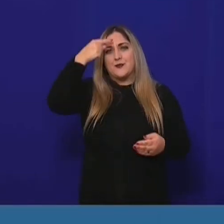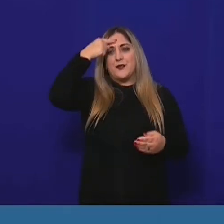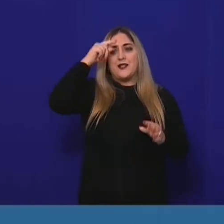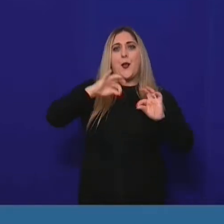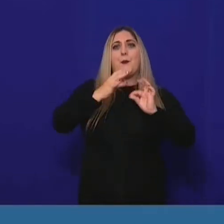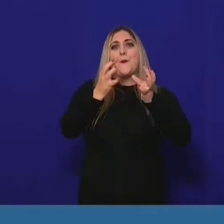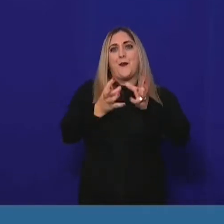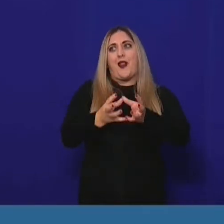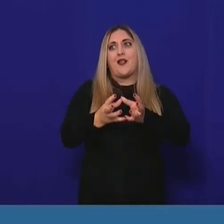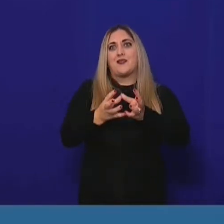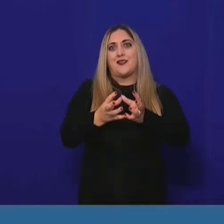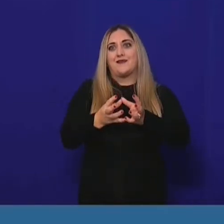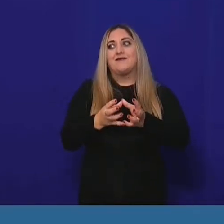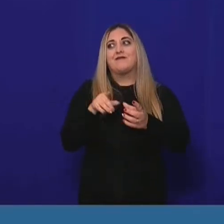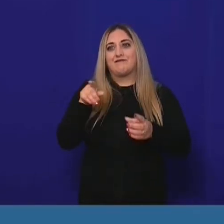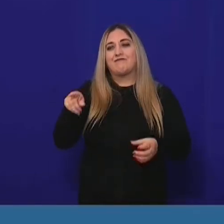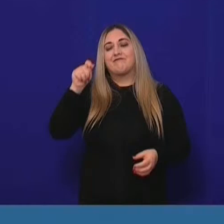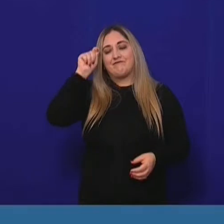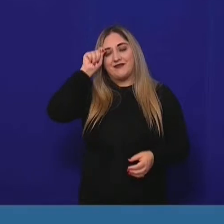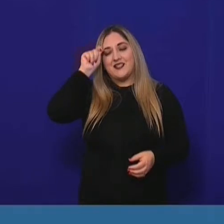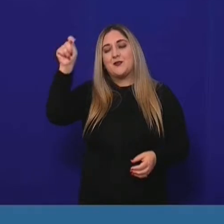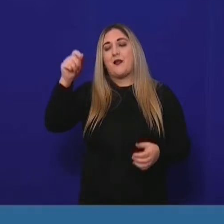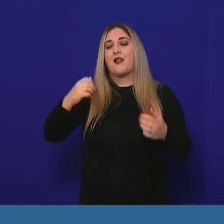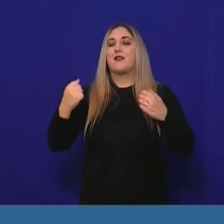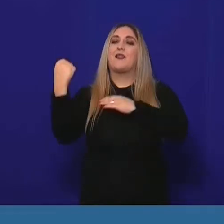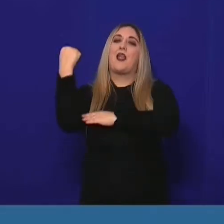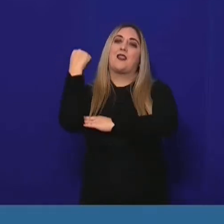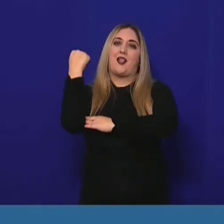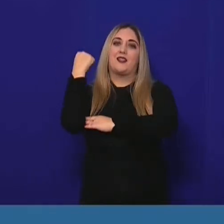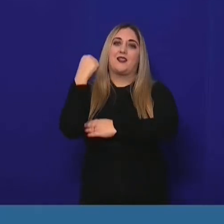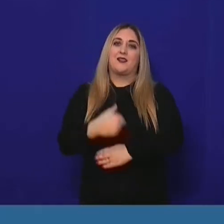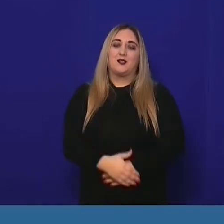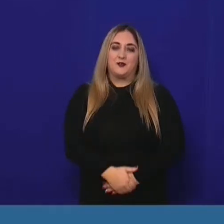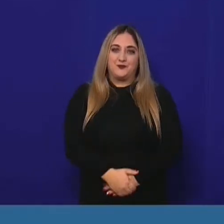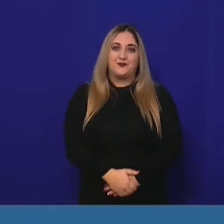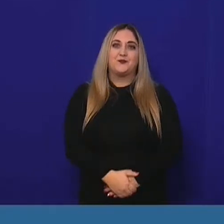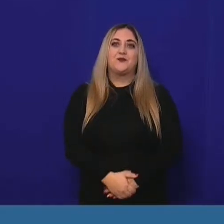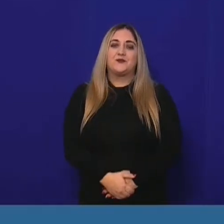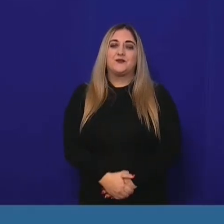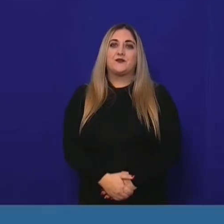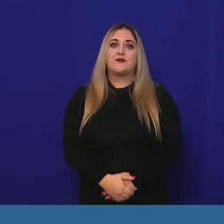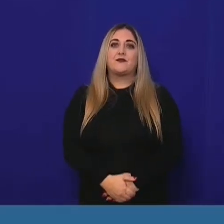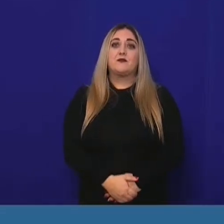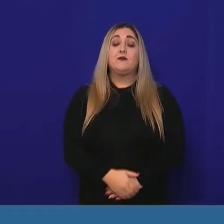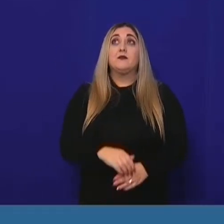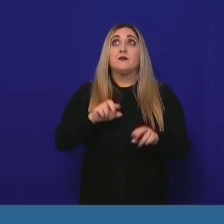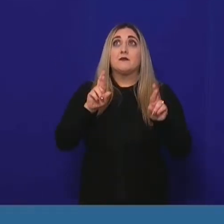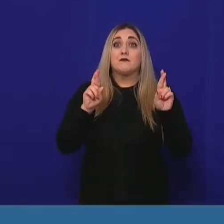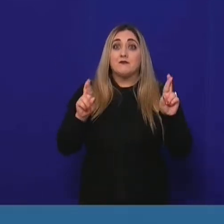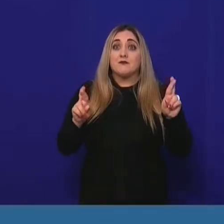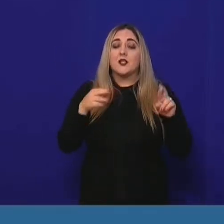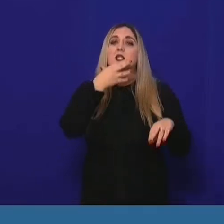Christmas present that we can give them, that is the present of health. So we can pass through this